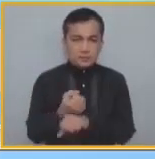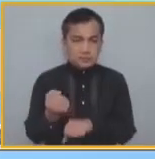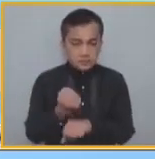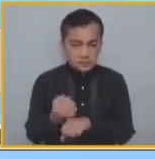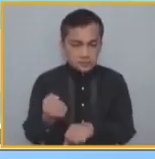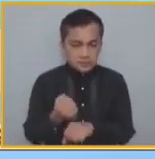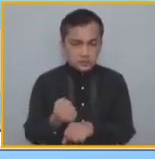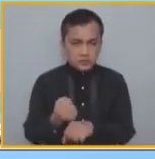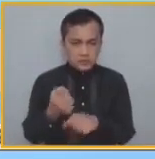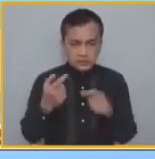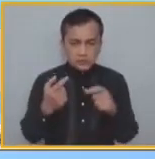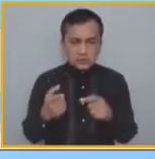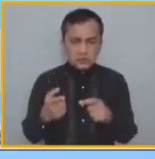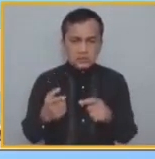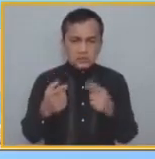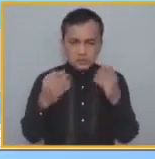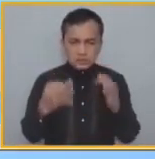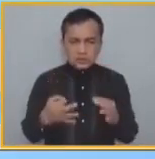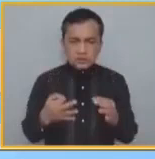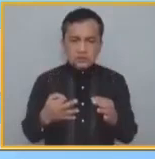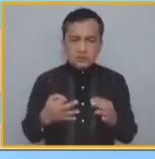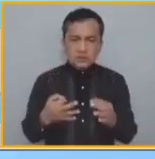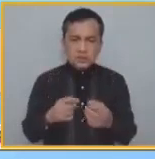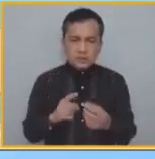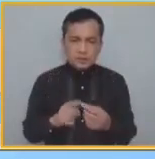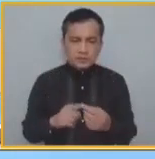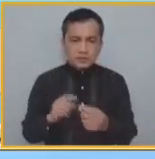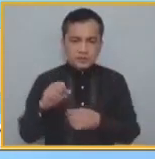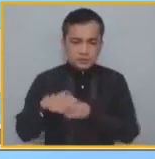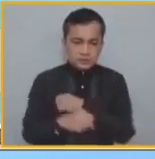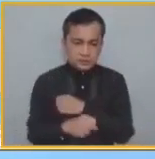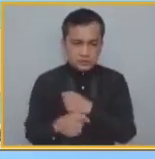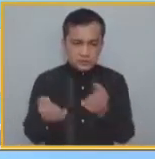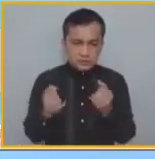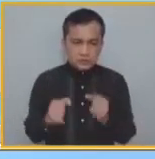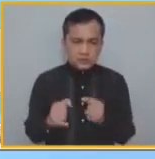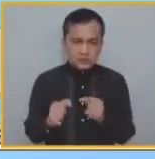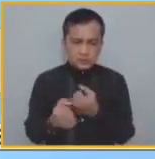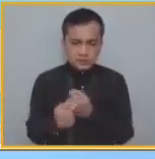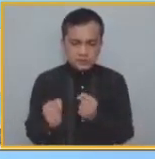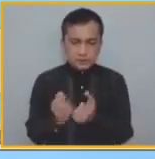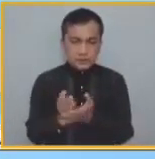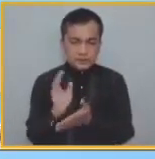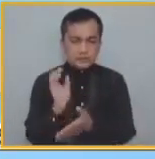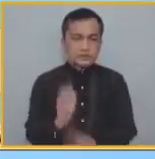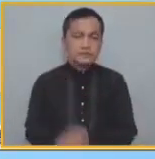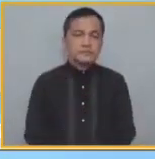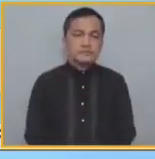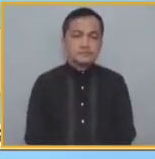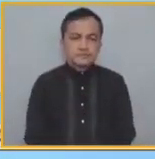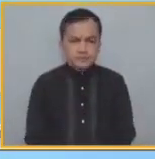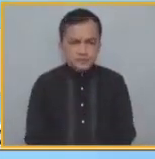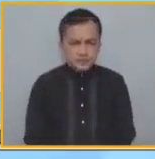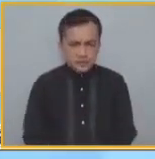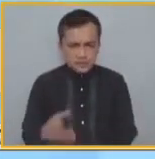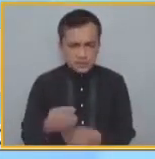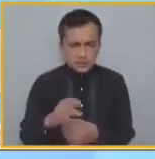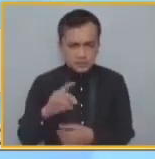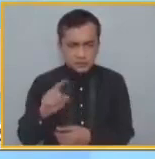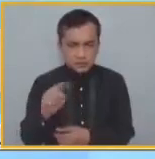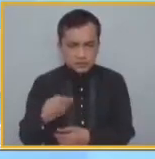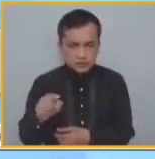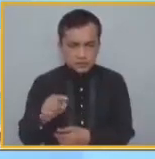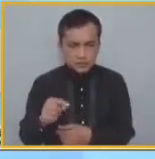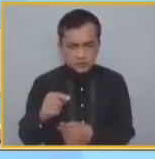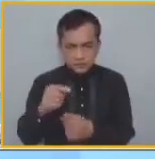position in terms of maritime issues, in terms of sovereign rights. Dagdag ni Flor Cruz, iginiit niya sa China ang naunang pahayag